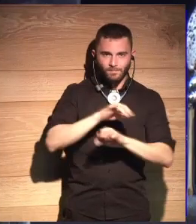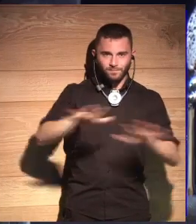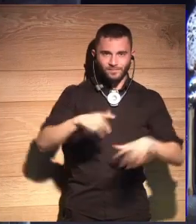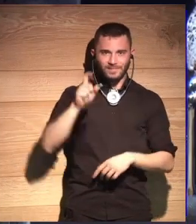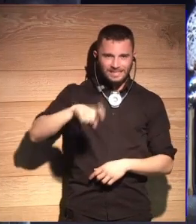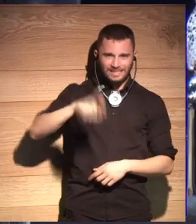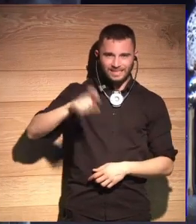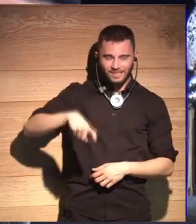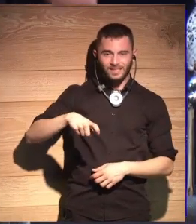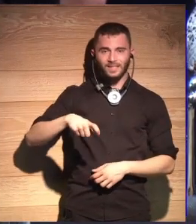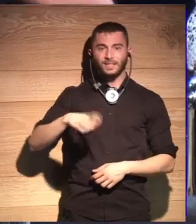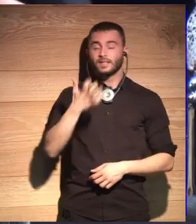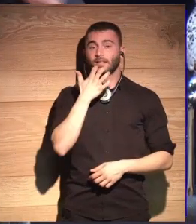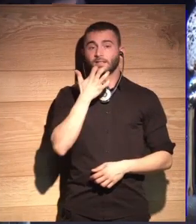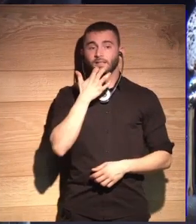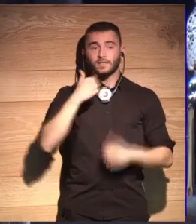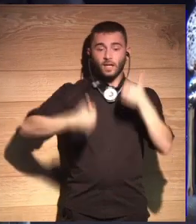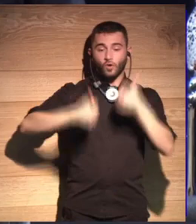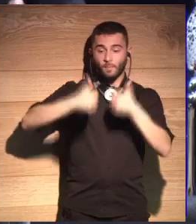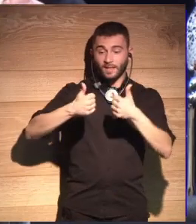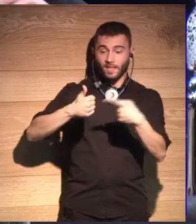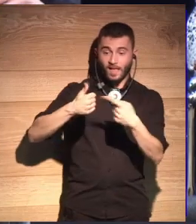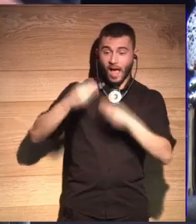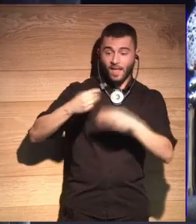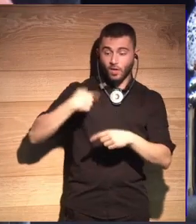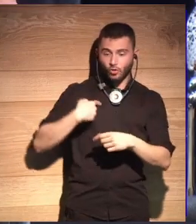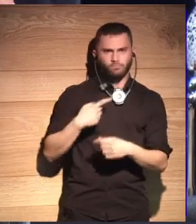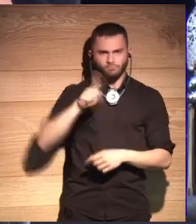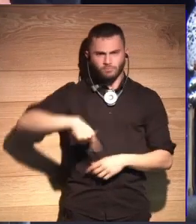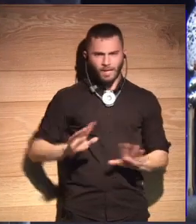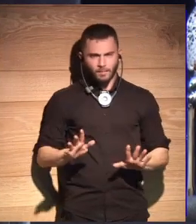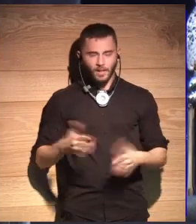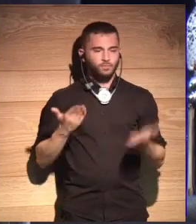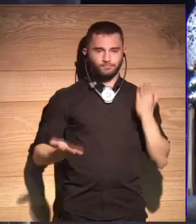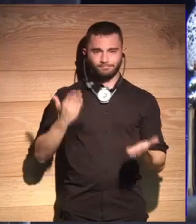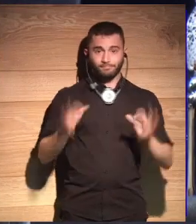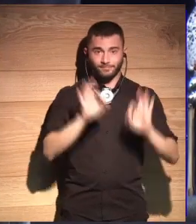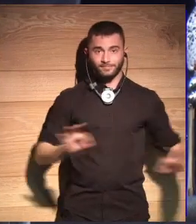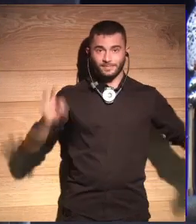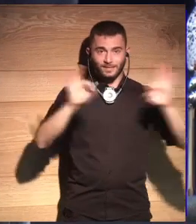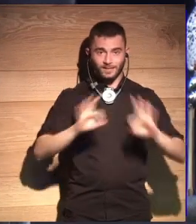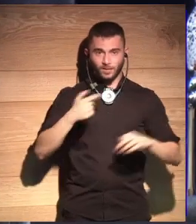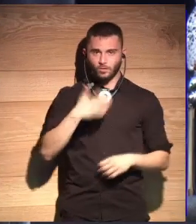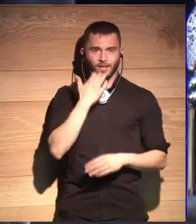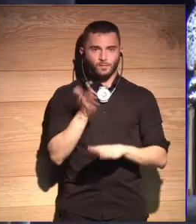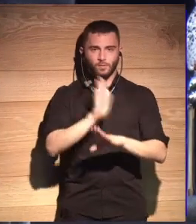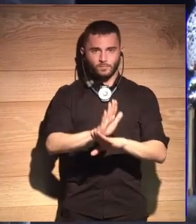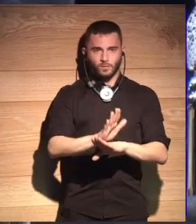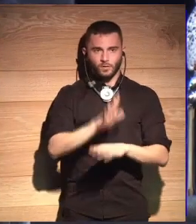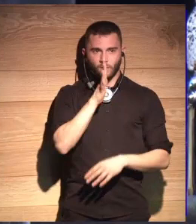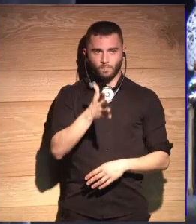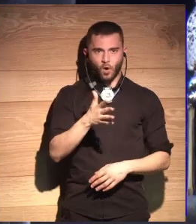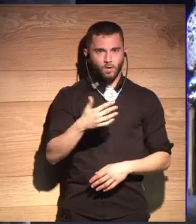If everything lies on having a lot of public vista, a lot of clicks, a lot of I likes, you never contrast